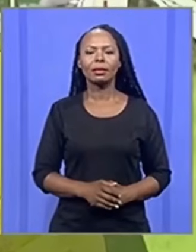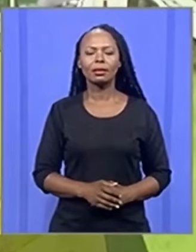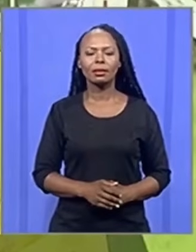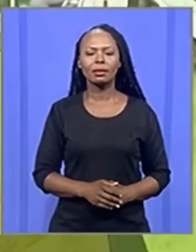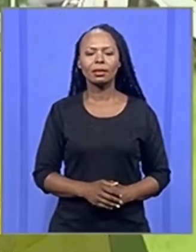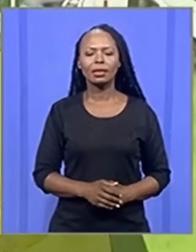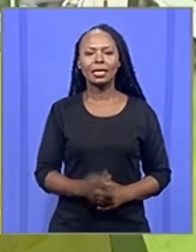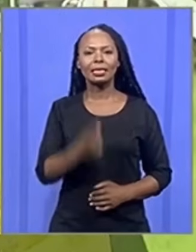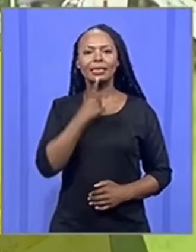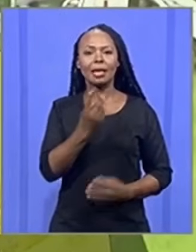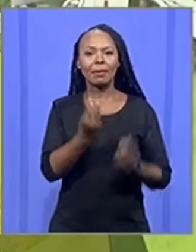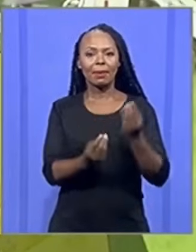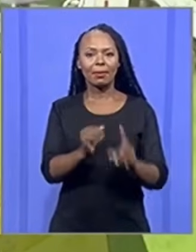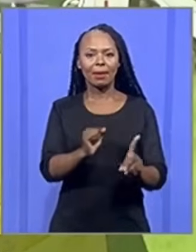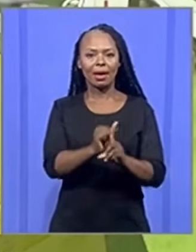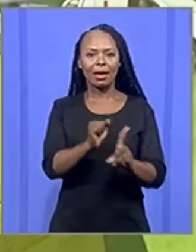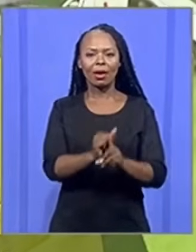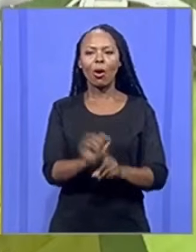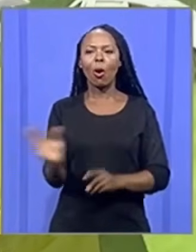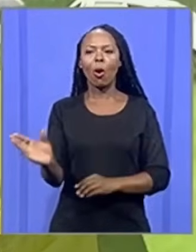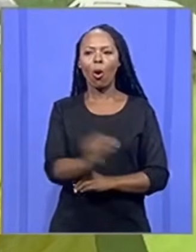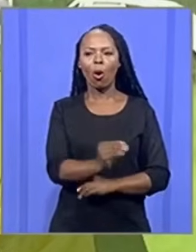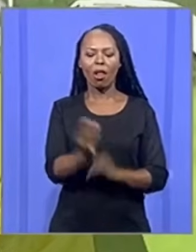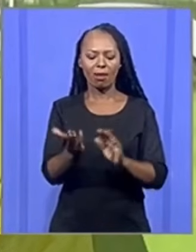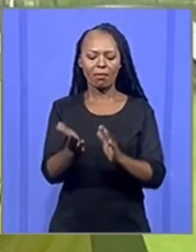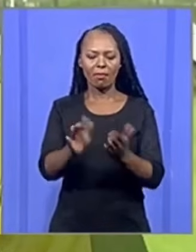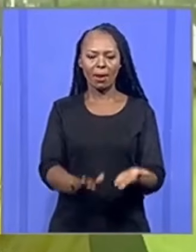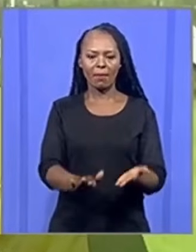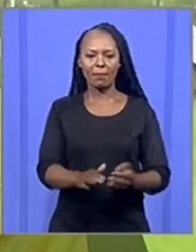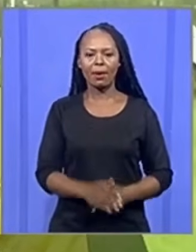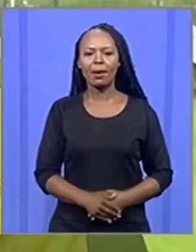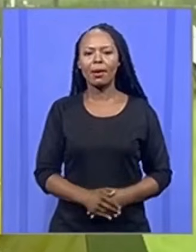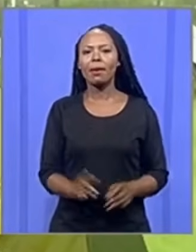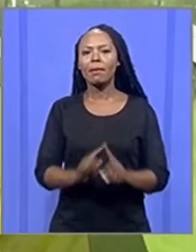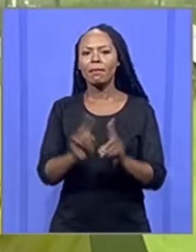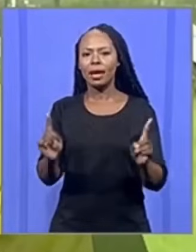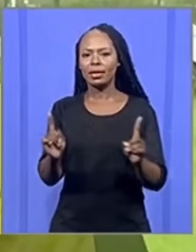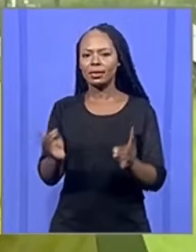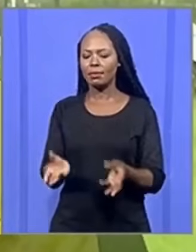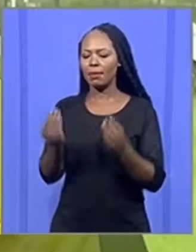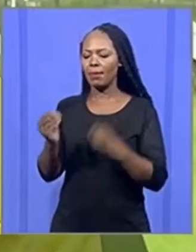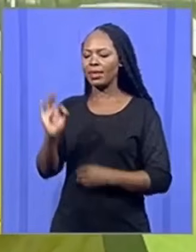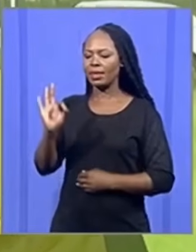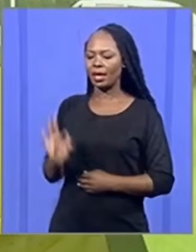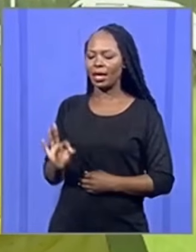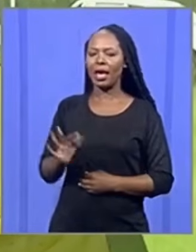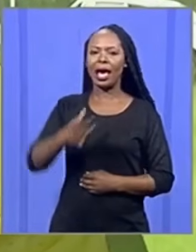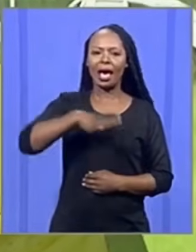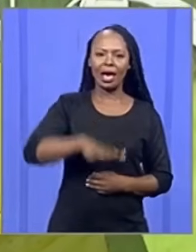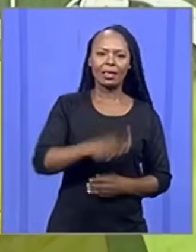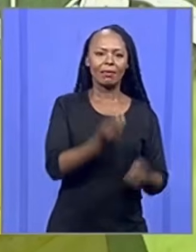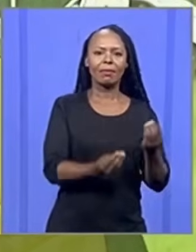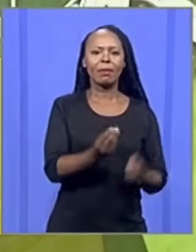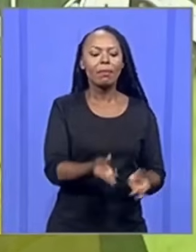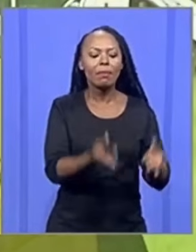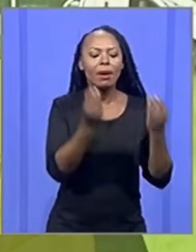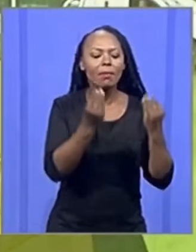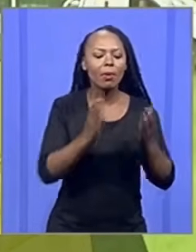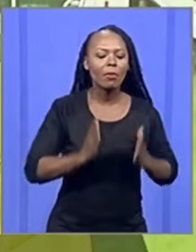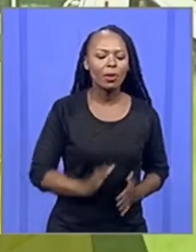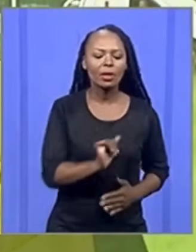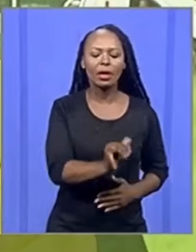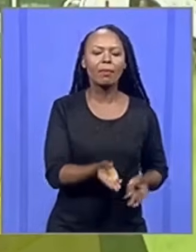A re bana ba gagwe ba tsamaile botlhe mme o kgonne go bona ba le 3. Ba bangwe ga ba ise ba bonwe. A re ga go